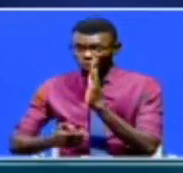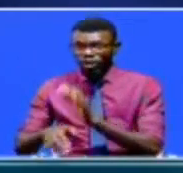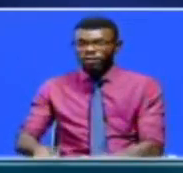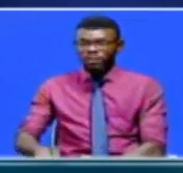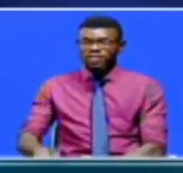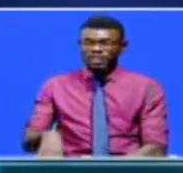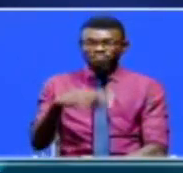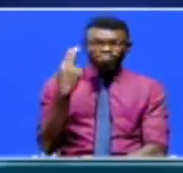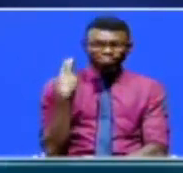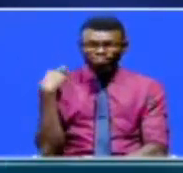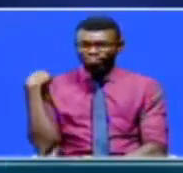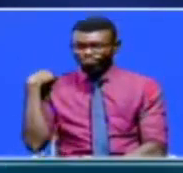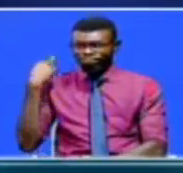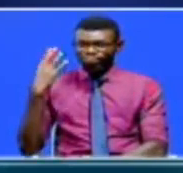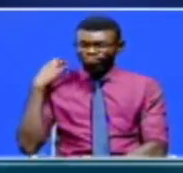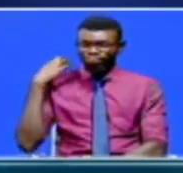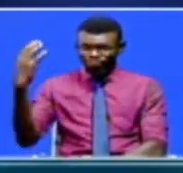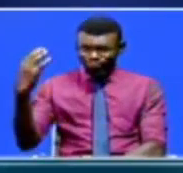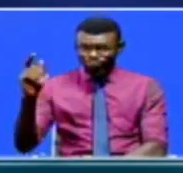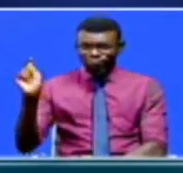Navy Designate.